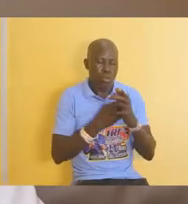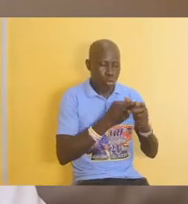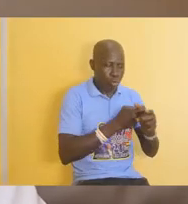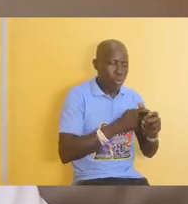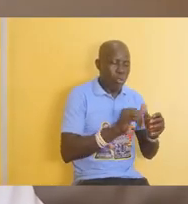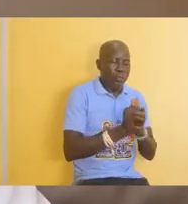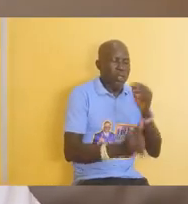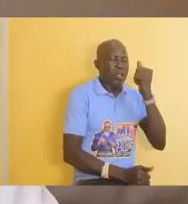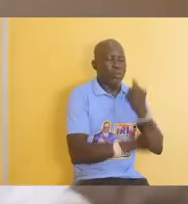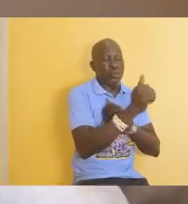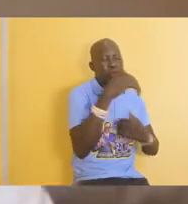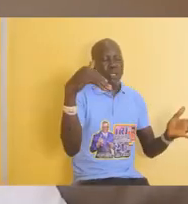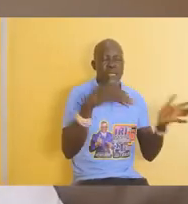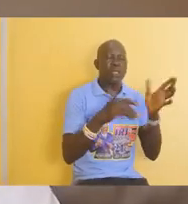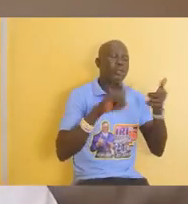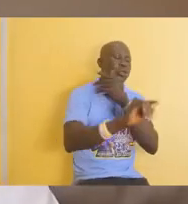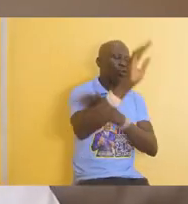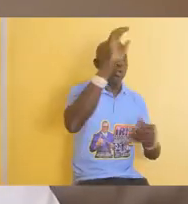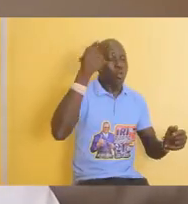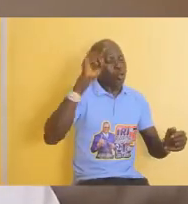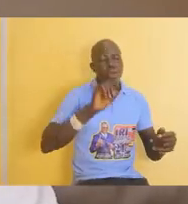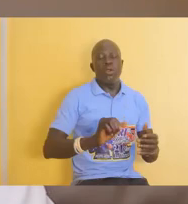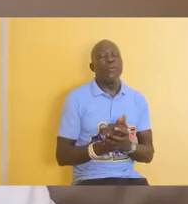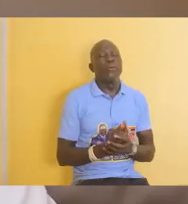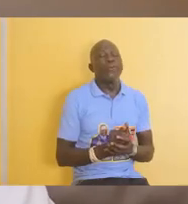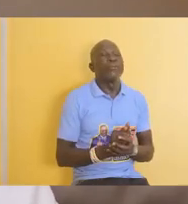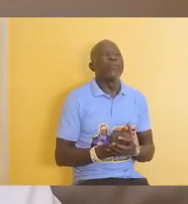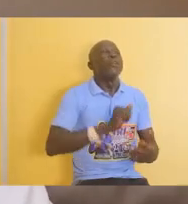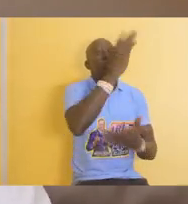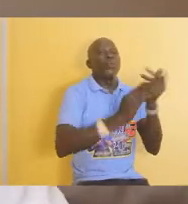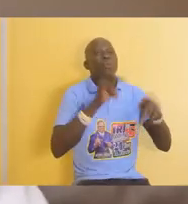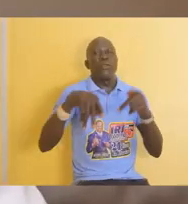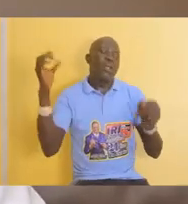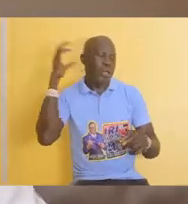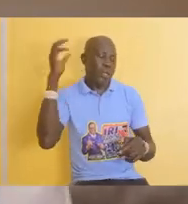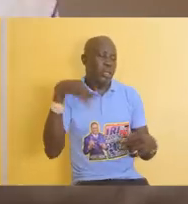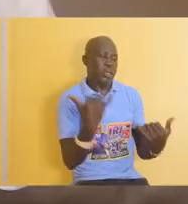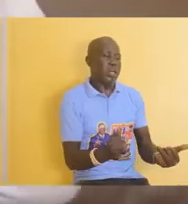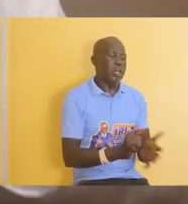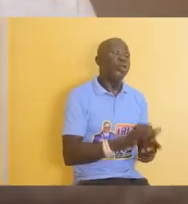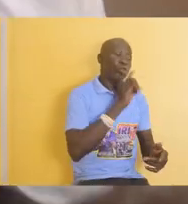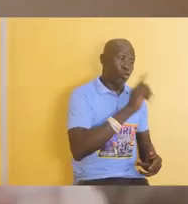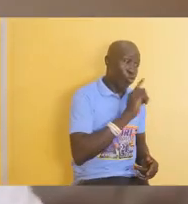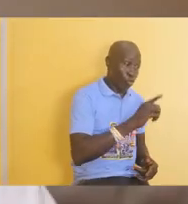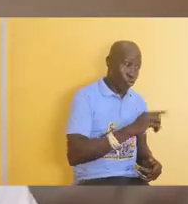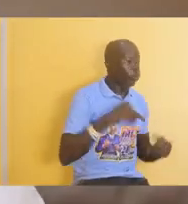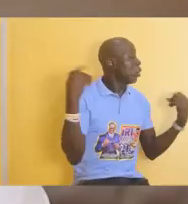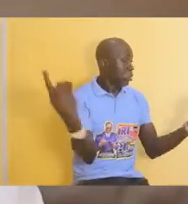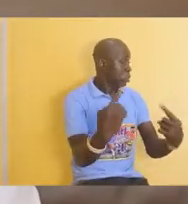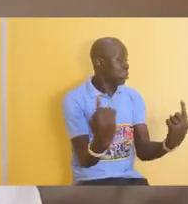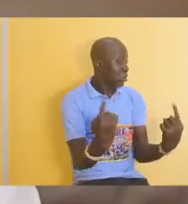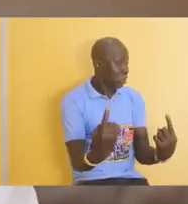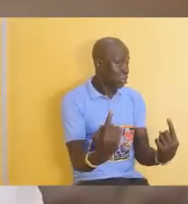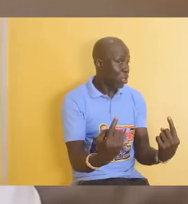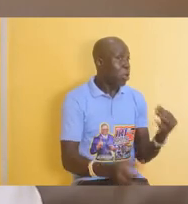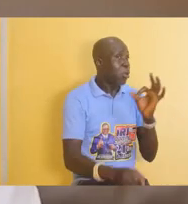is said? Show faith, go back. They've committed an offense to the rule of God. I want somebody back. Some people are hearing me now. No, thought it desert. Truly, you've committed an